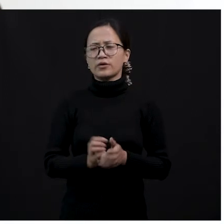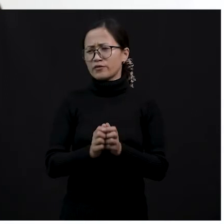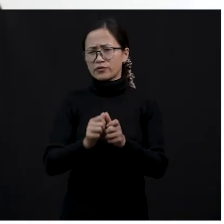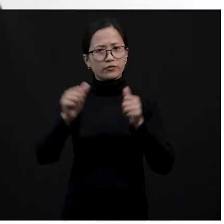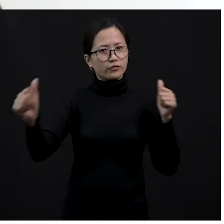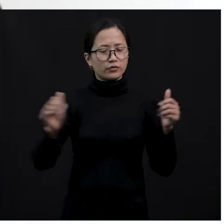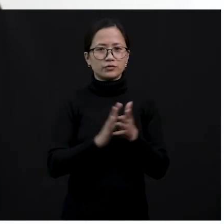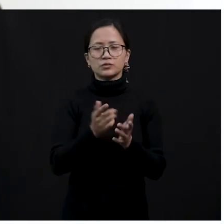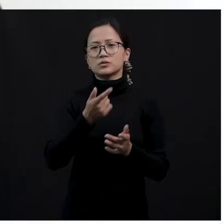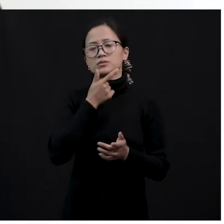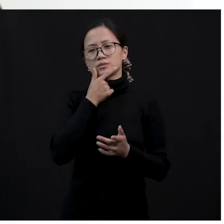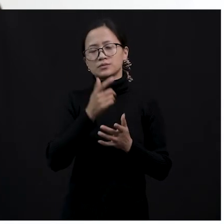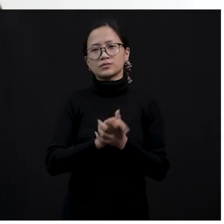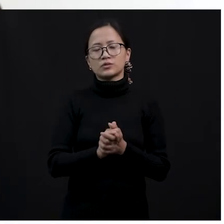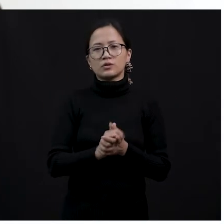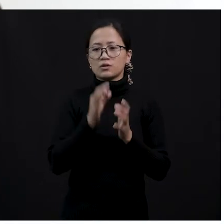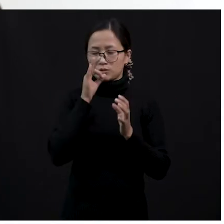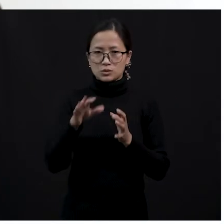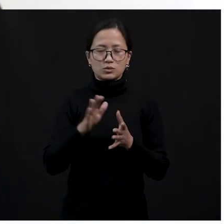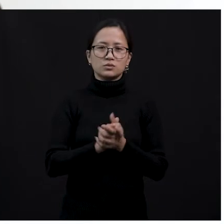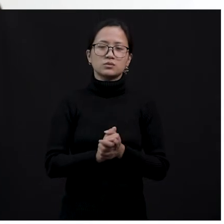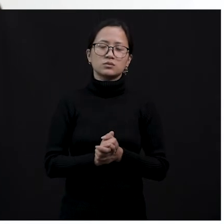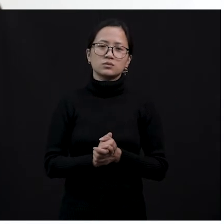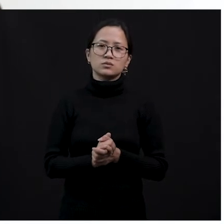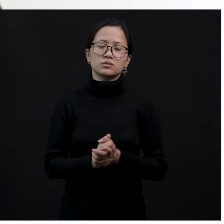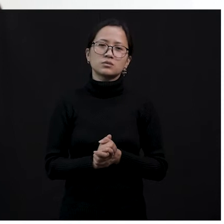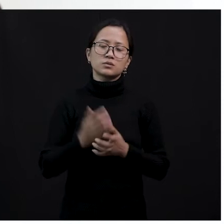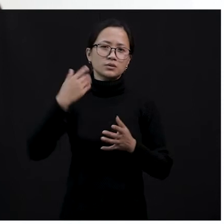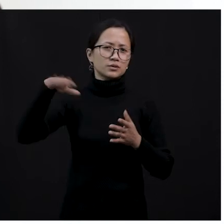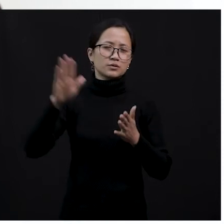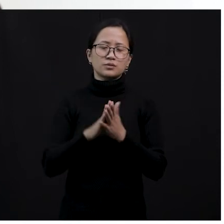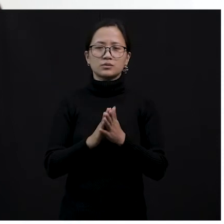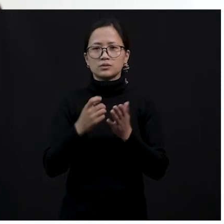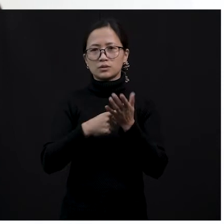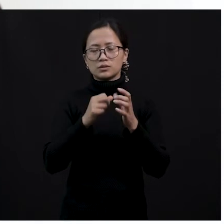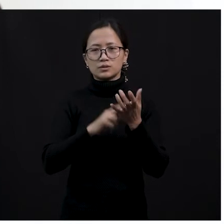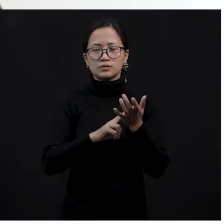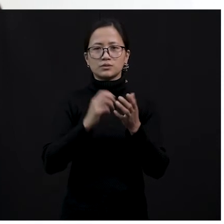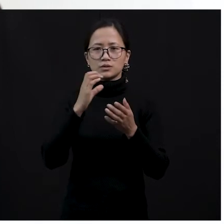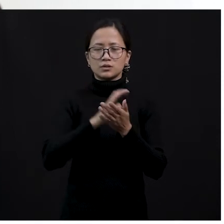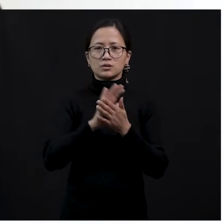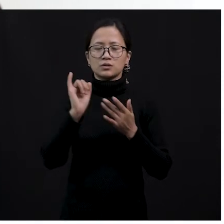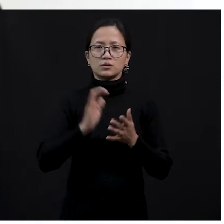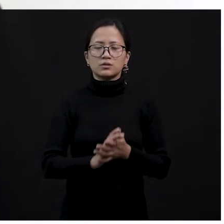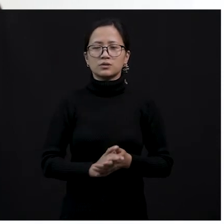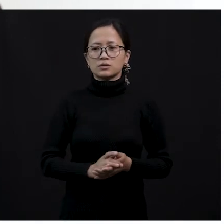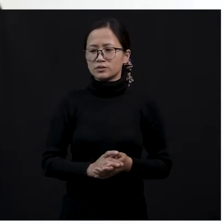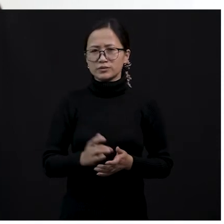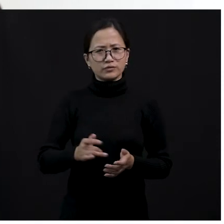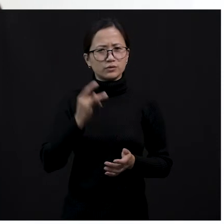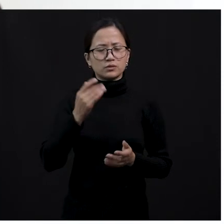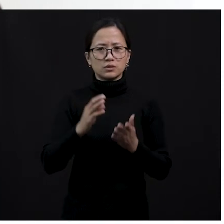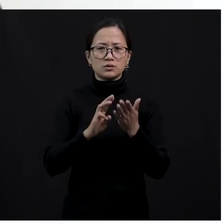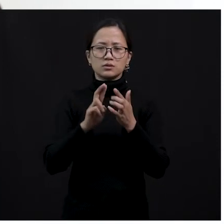far from the truth. Why? Because he had never been to Ranchi, but now he is feeling embarrassed